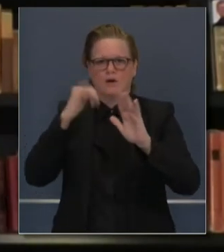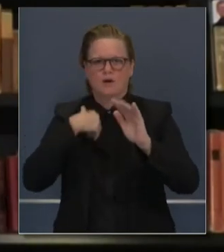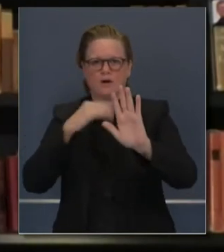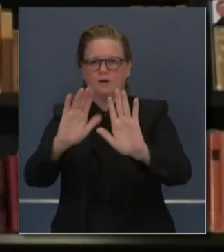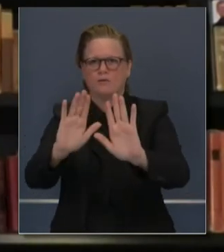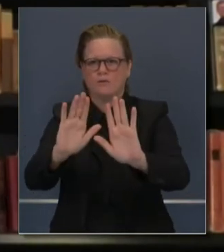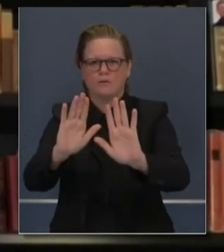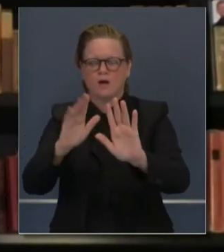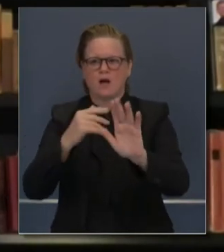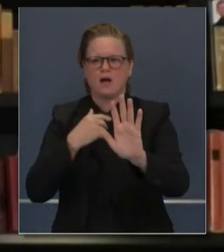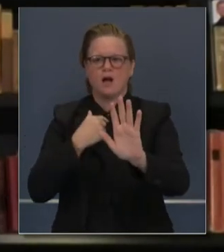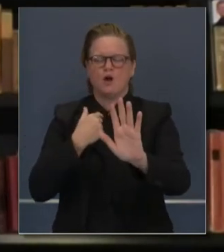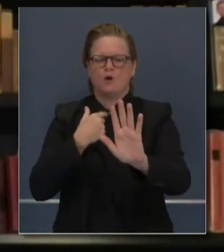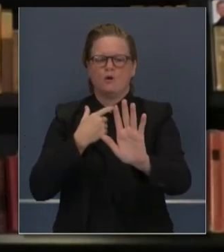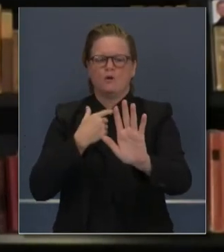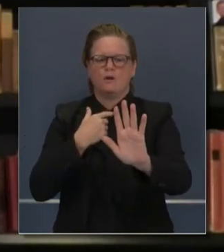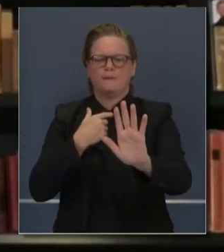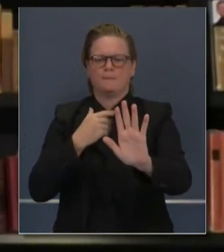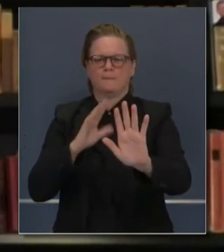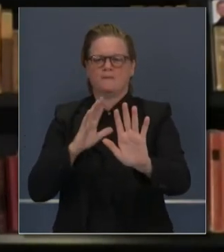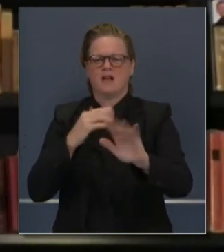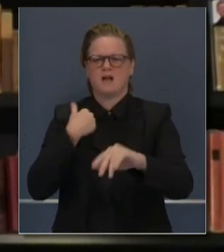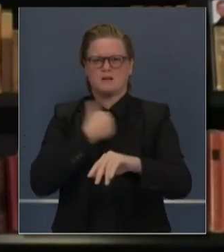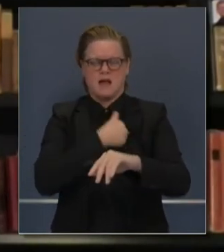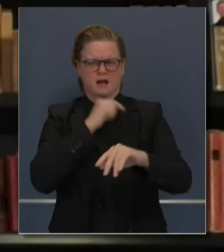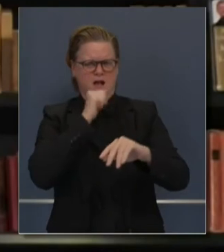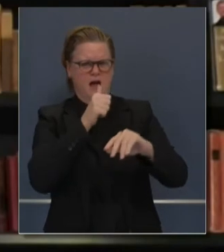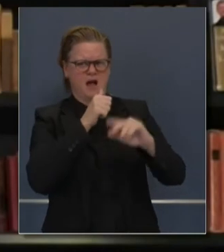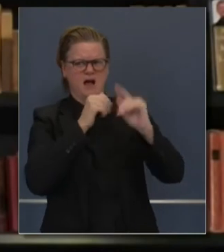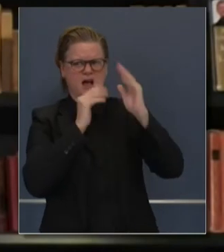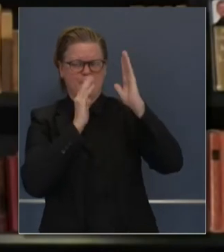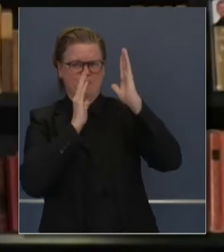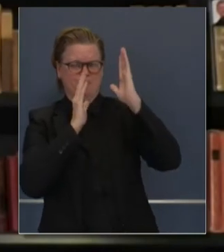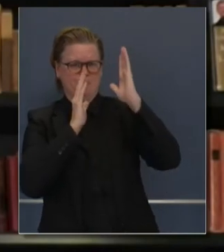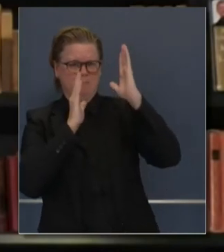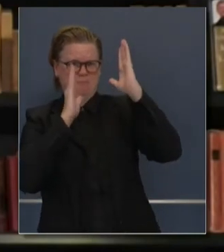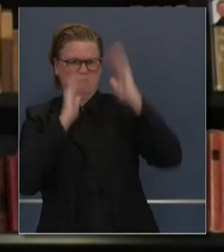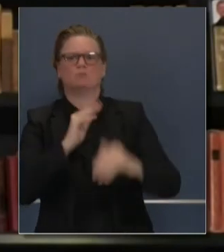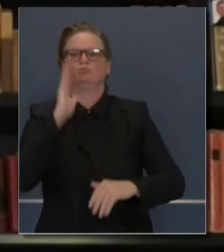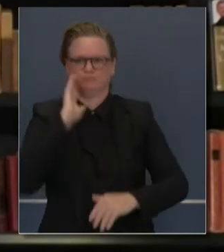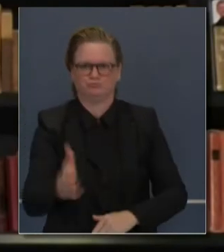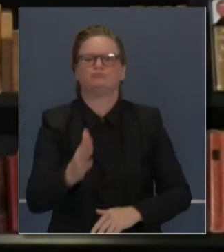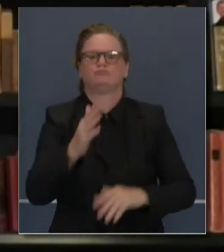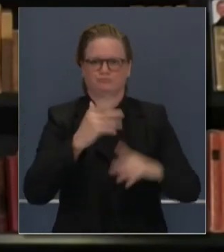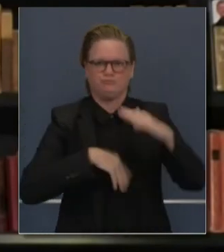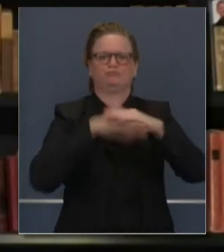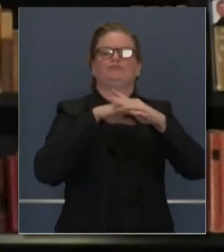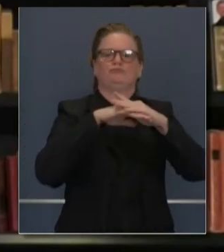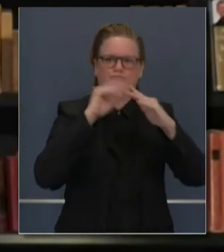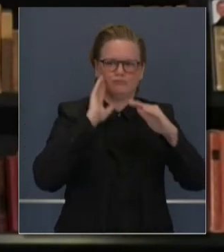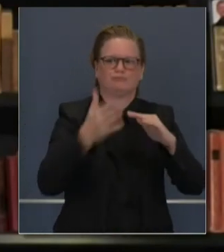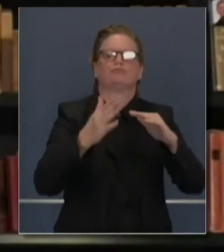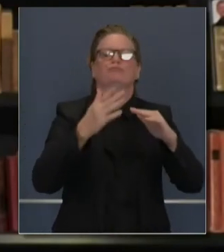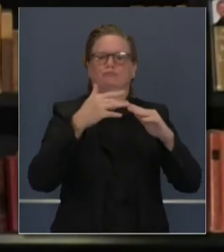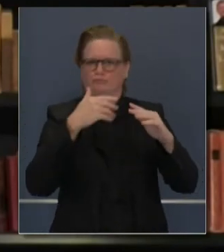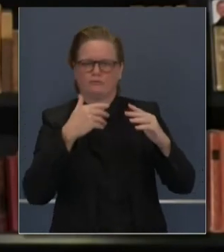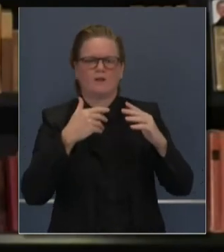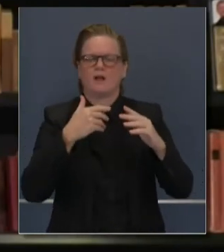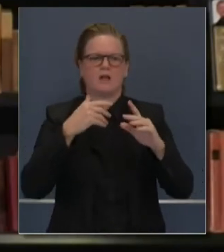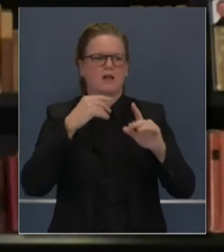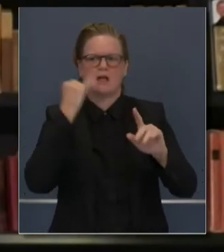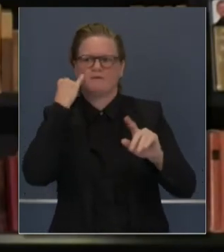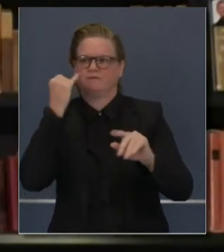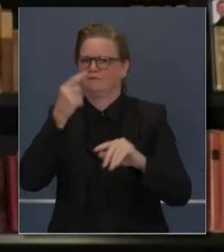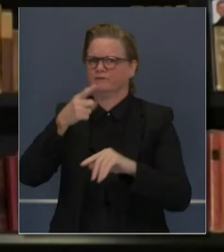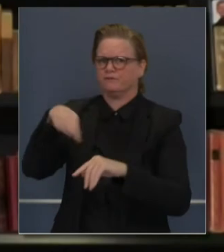anticipate this. This is in the absence of making better decisions. This is